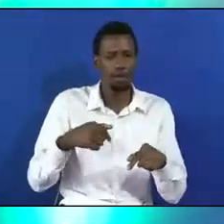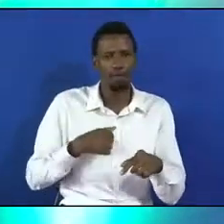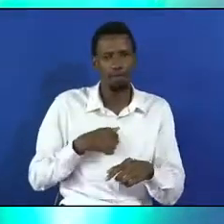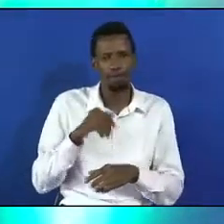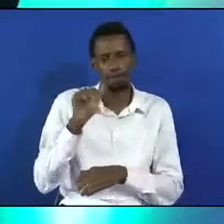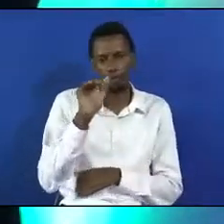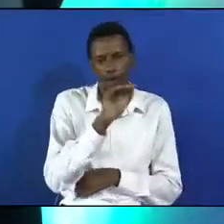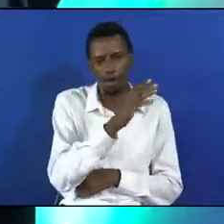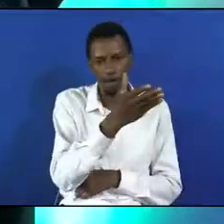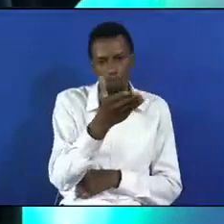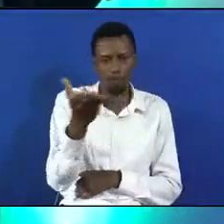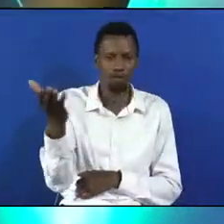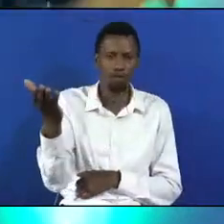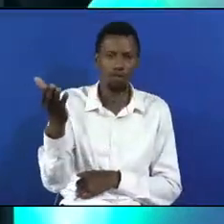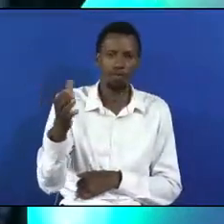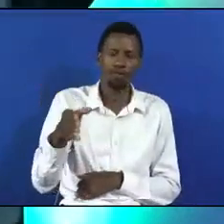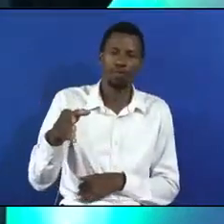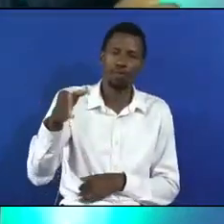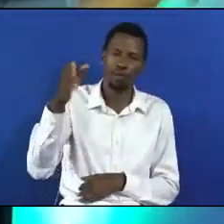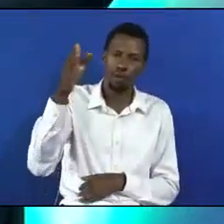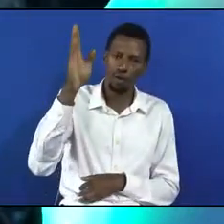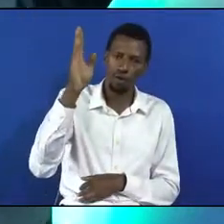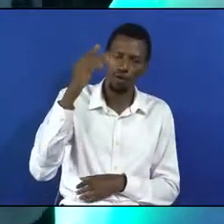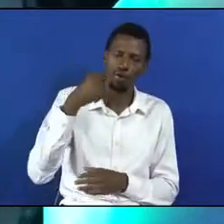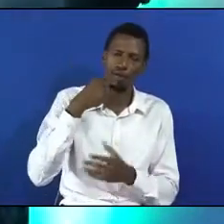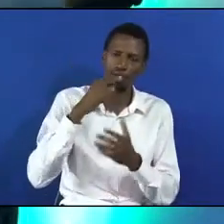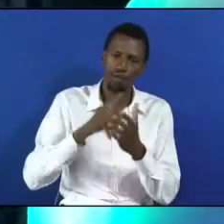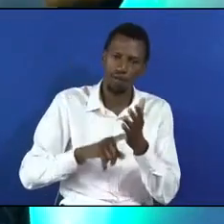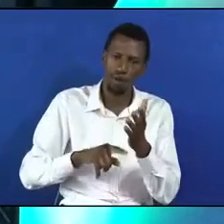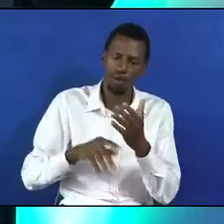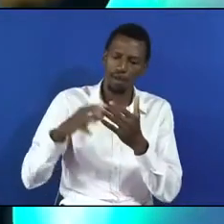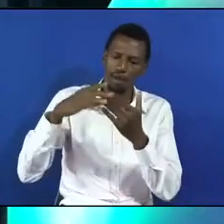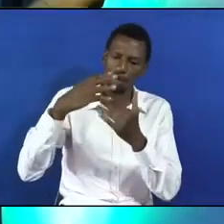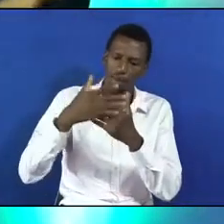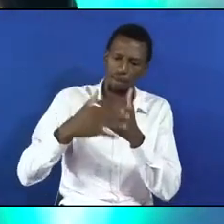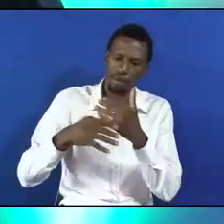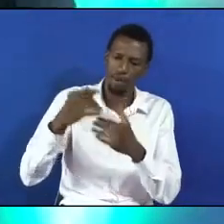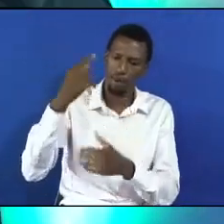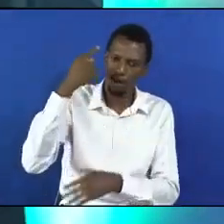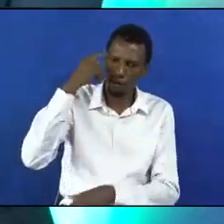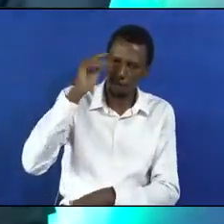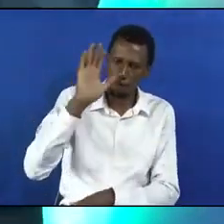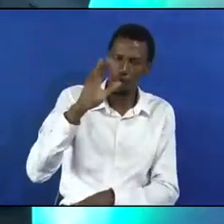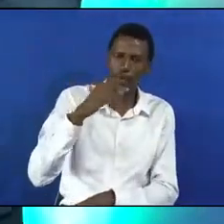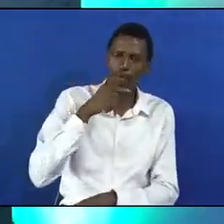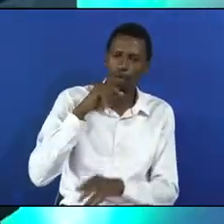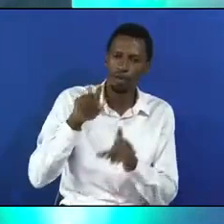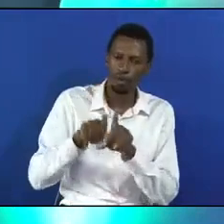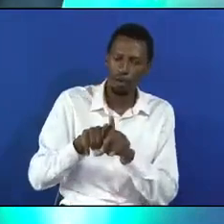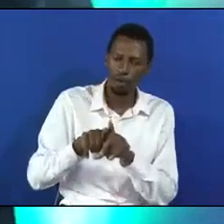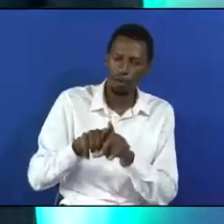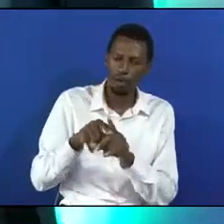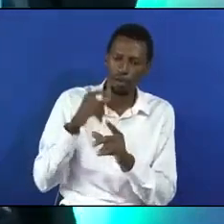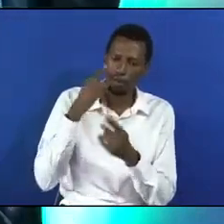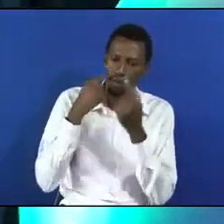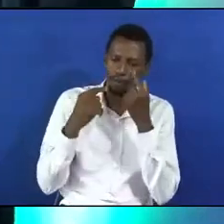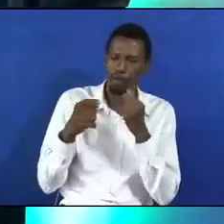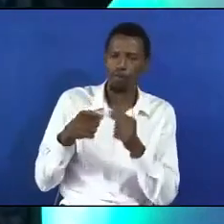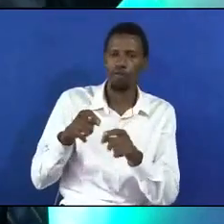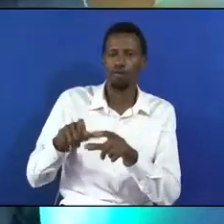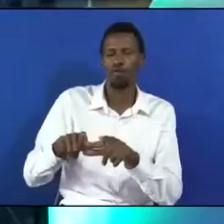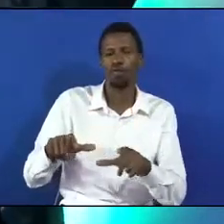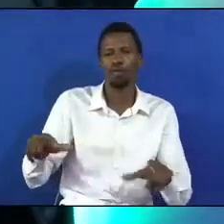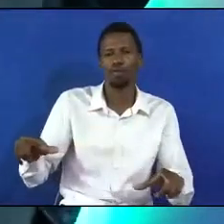that God is saying, yes, the blood of your brother is crying out from the ground. The way you can solve that is